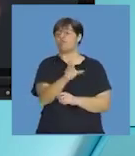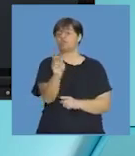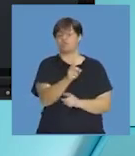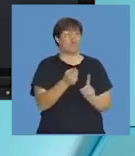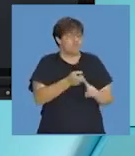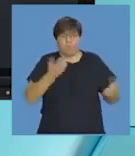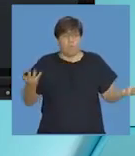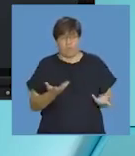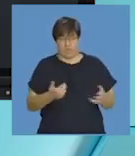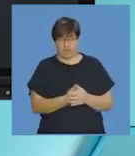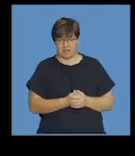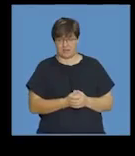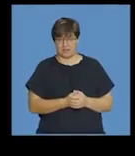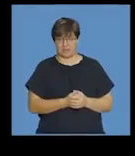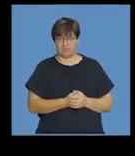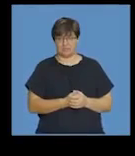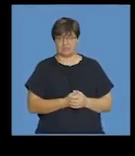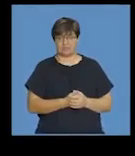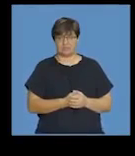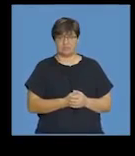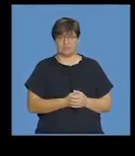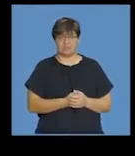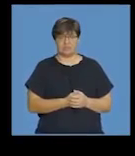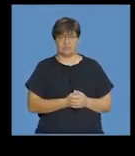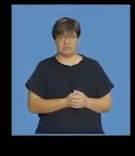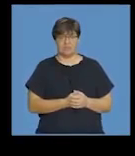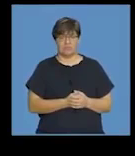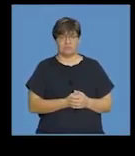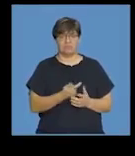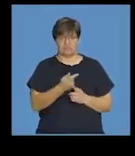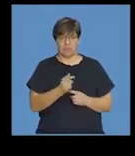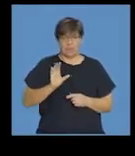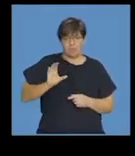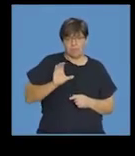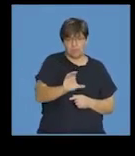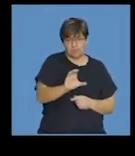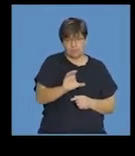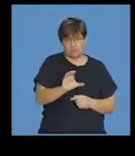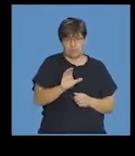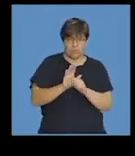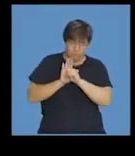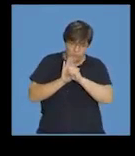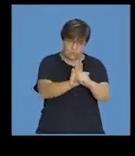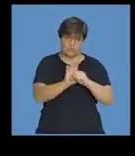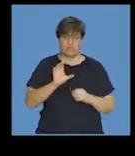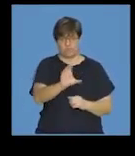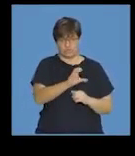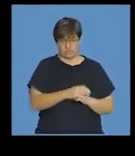it coming from? So here, I would put this as the pushing force.